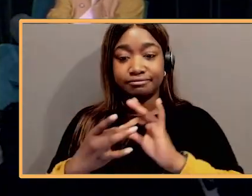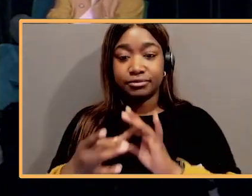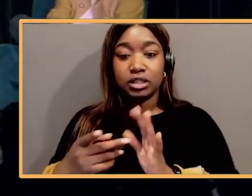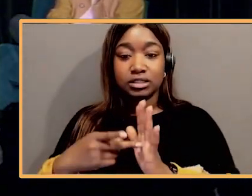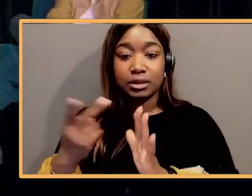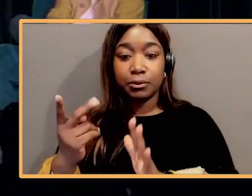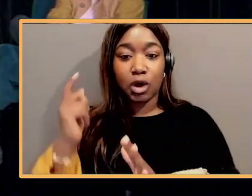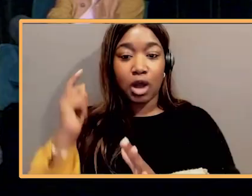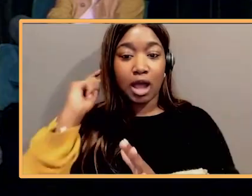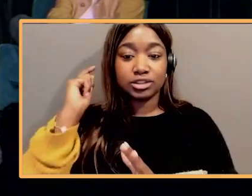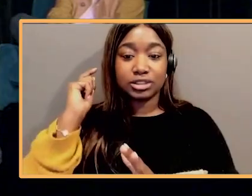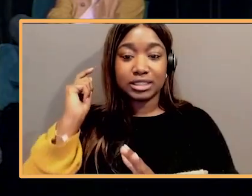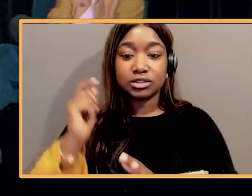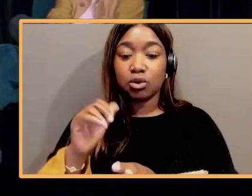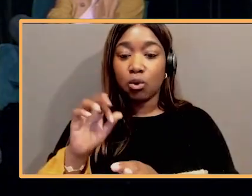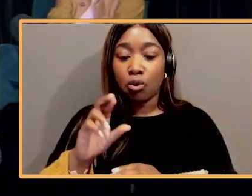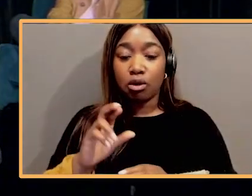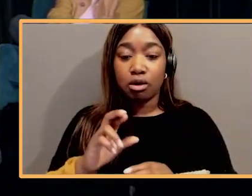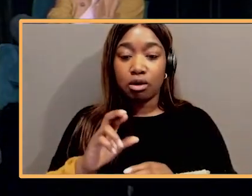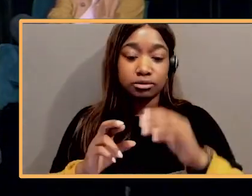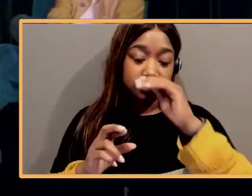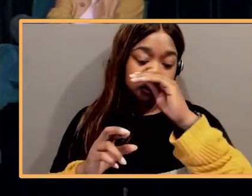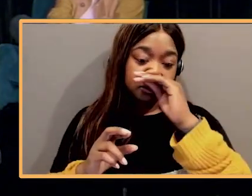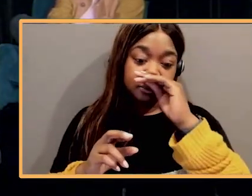about in the